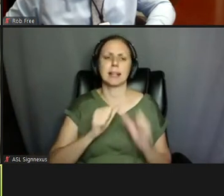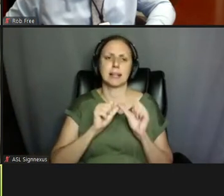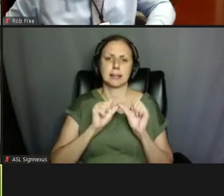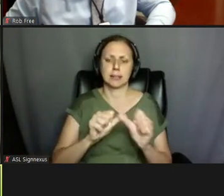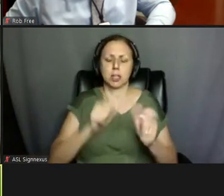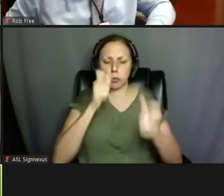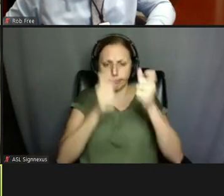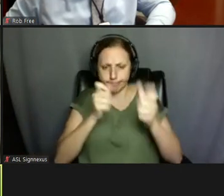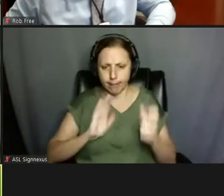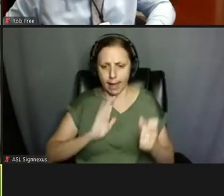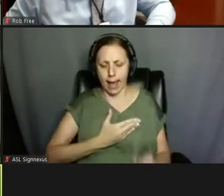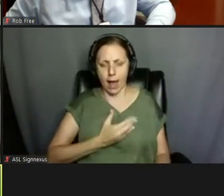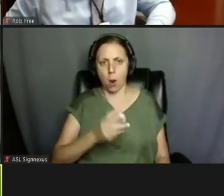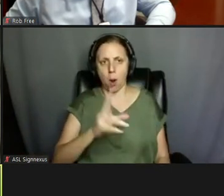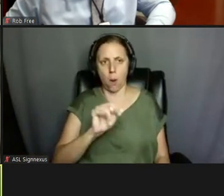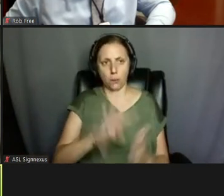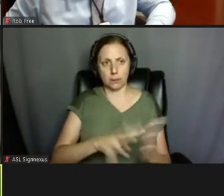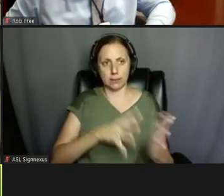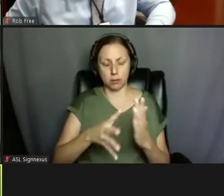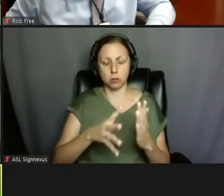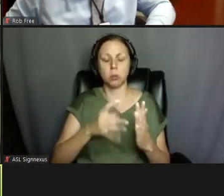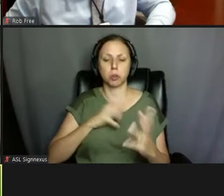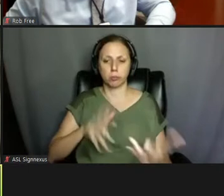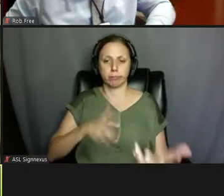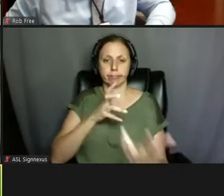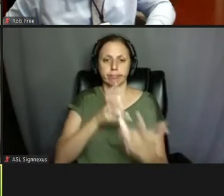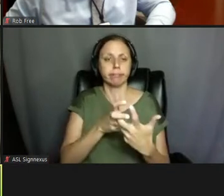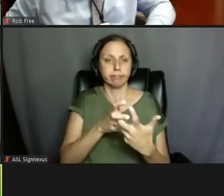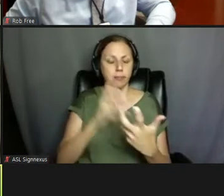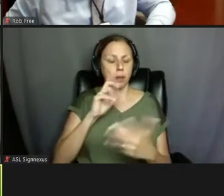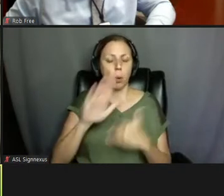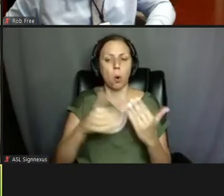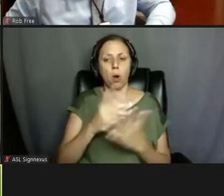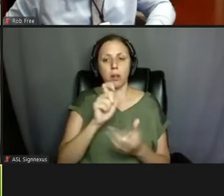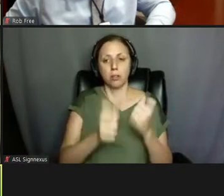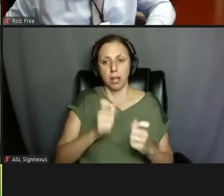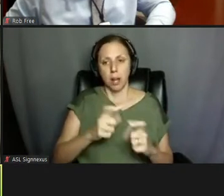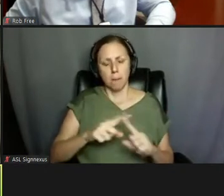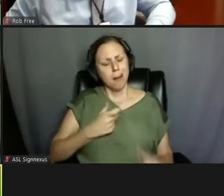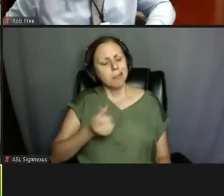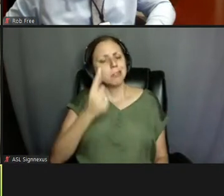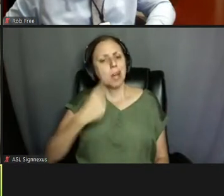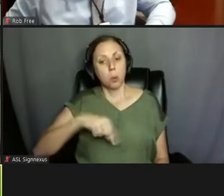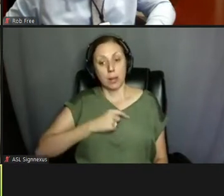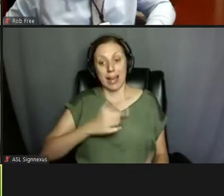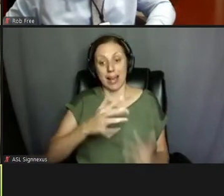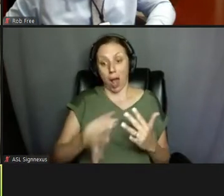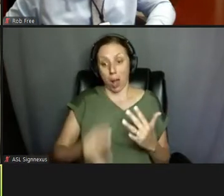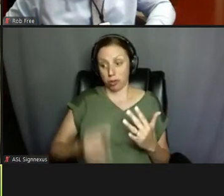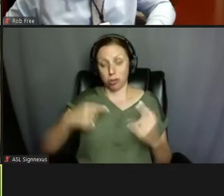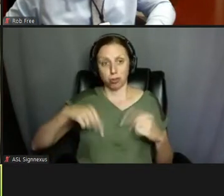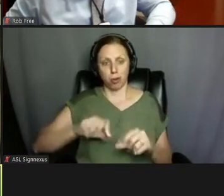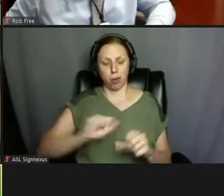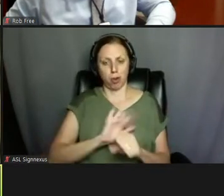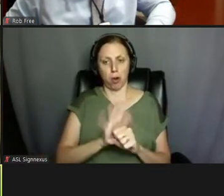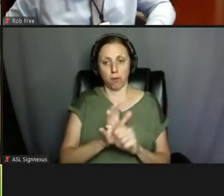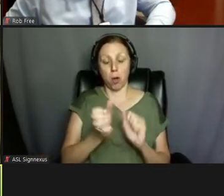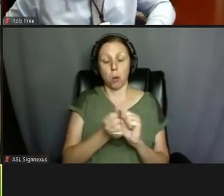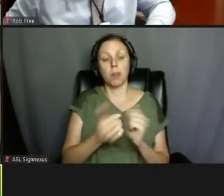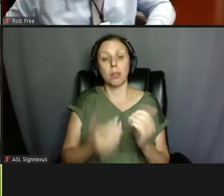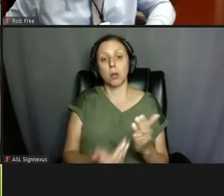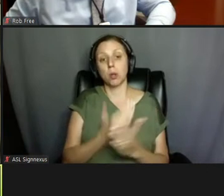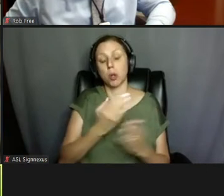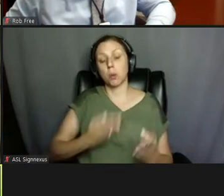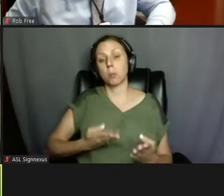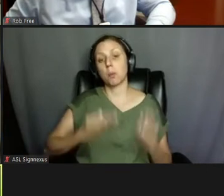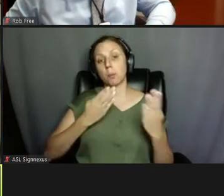schedules around to accommodate all of the changes. The difference there being that we had options, and with these proposed changes,